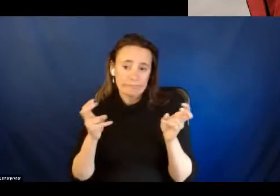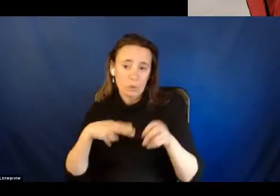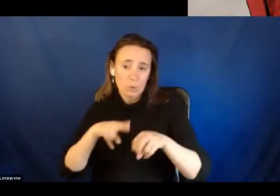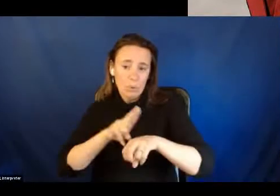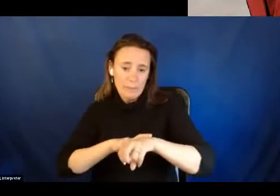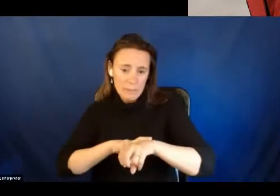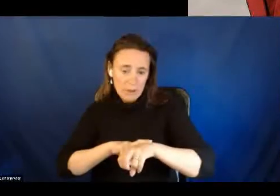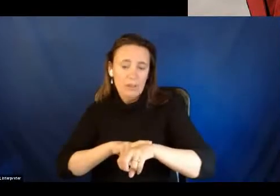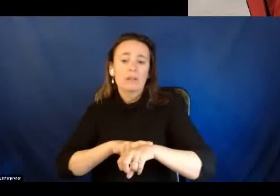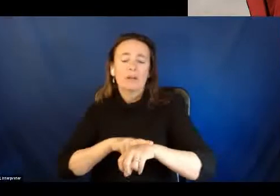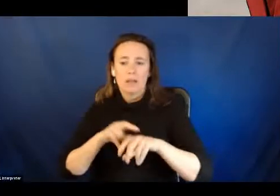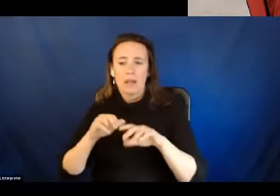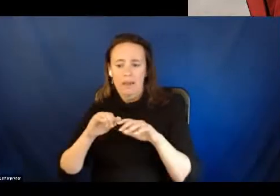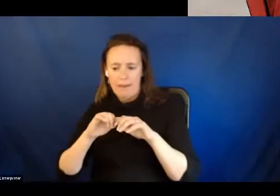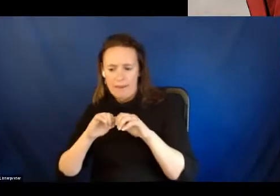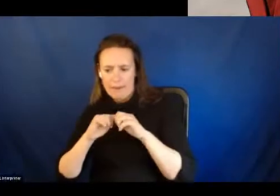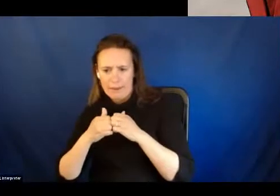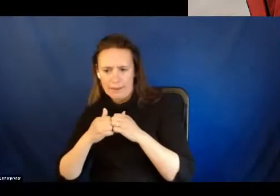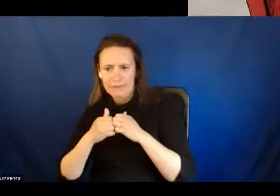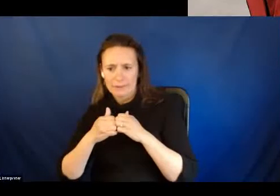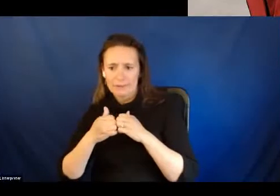someone's already experienced.